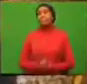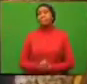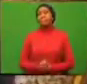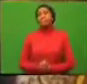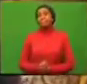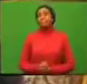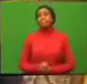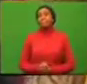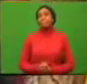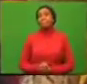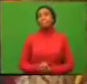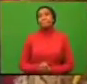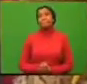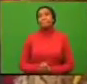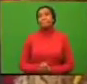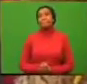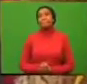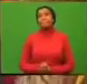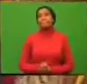Salinga Pambil.